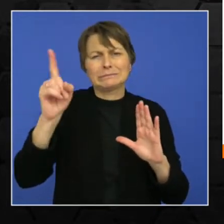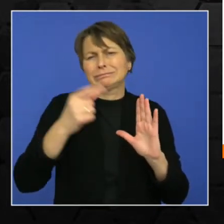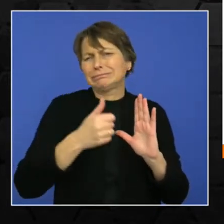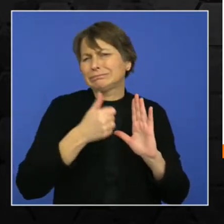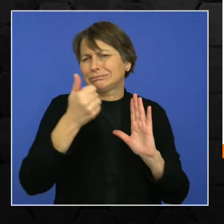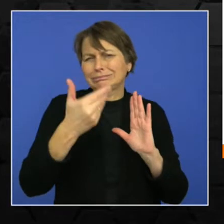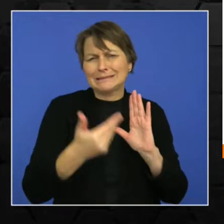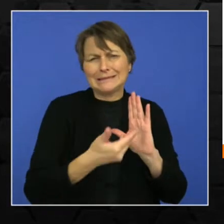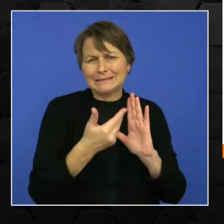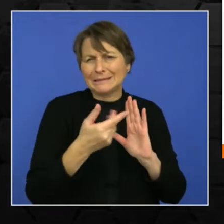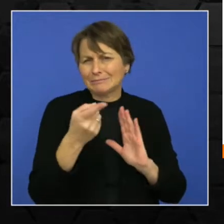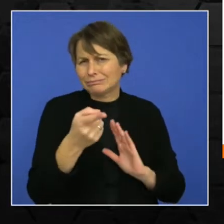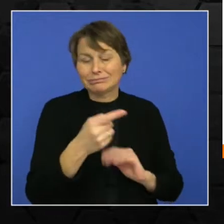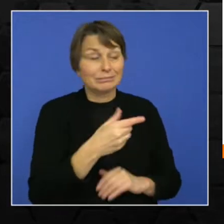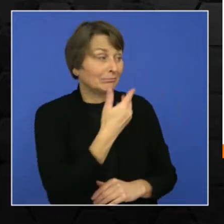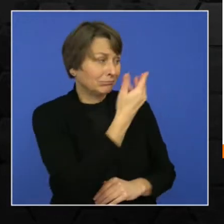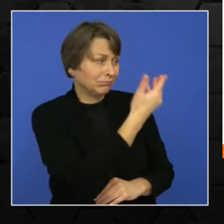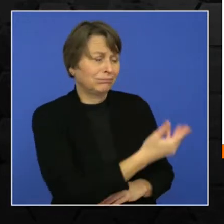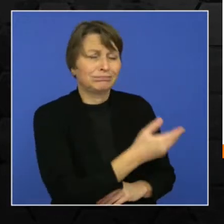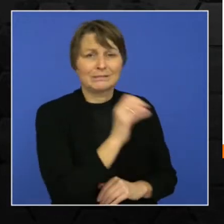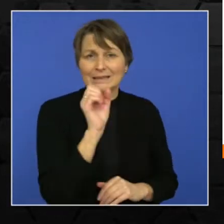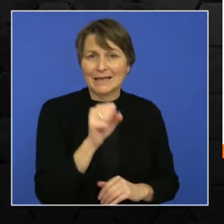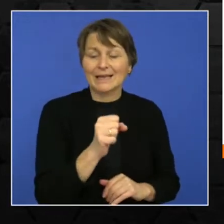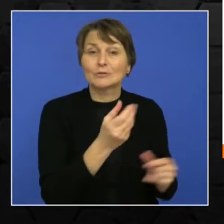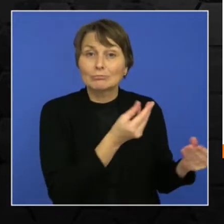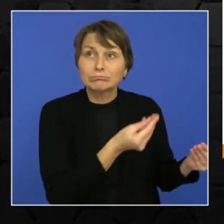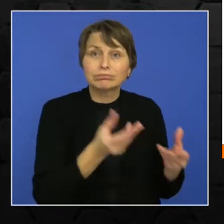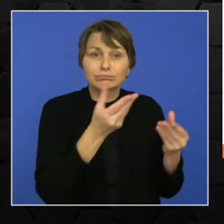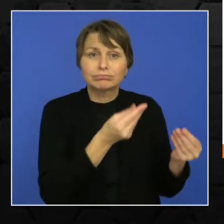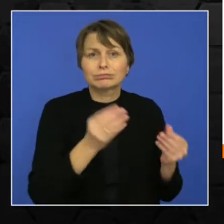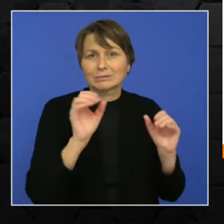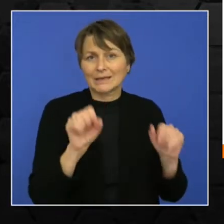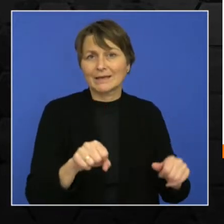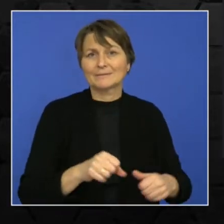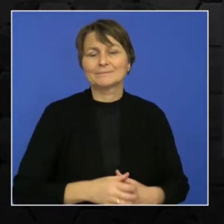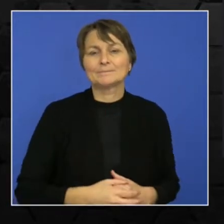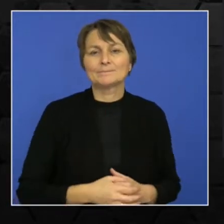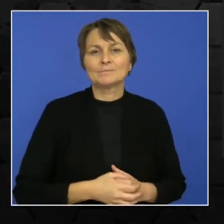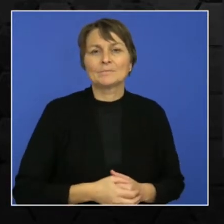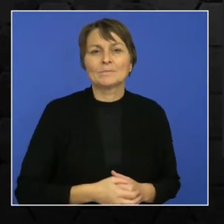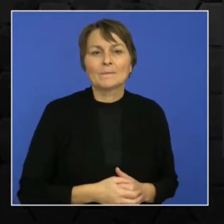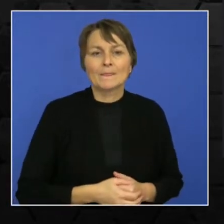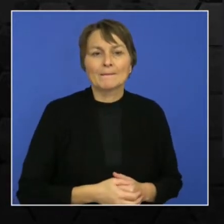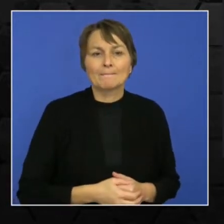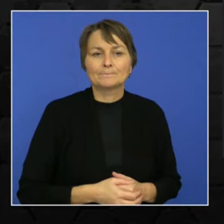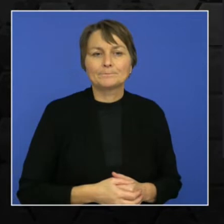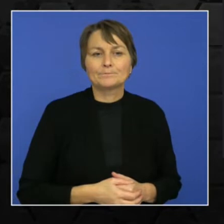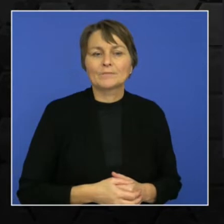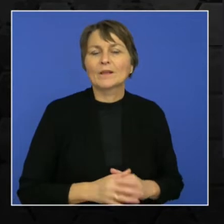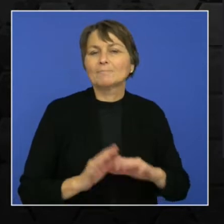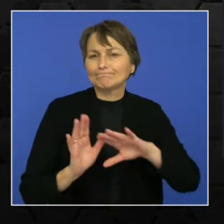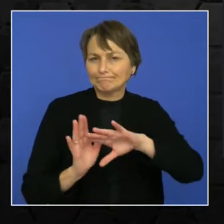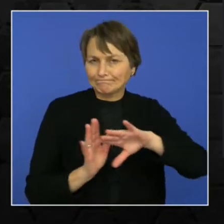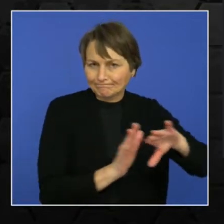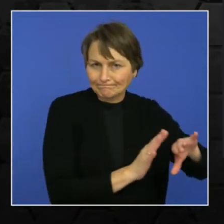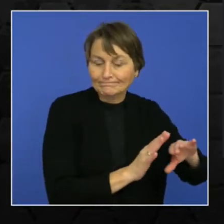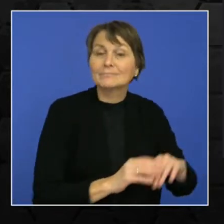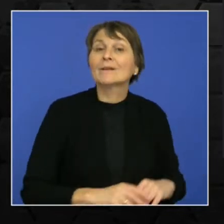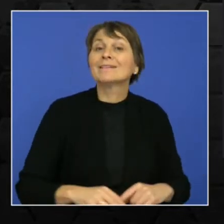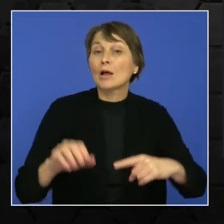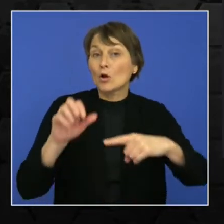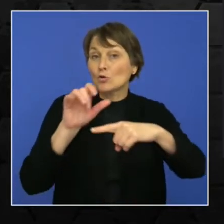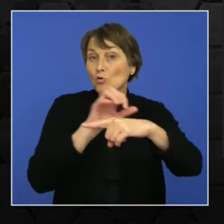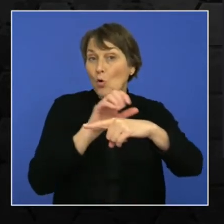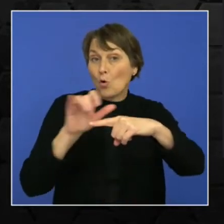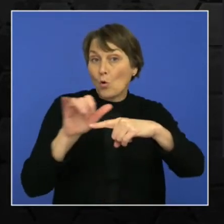are specifically on the cloud only right now. Cool. So I'm not going into, so the basic command was when we talking about